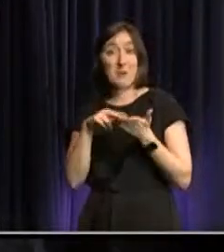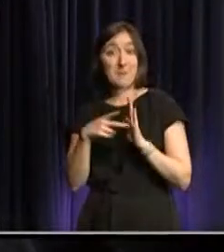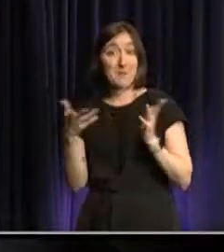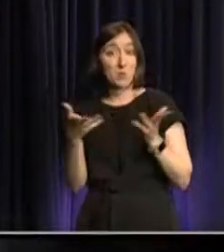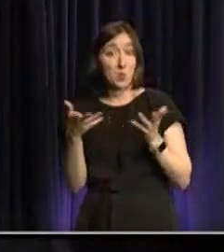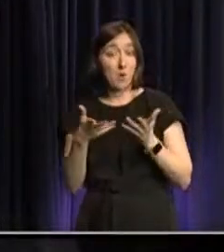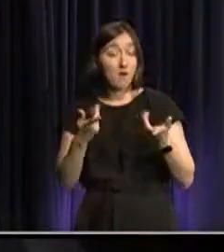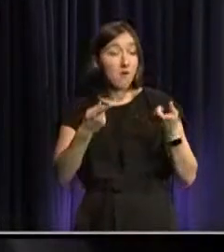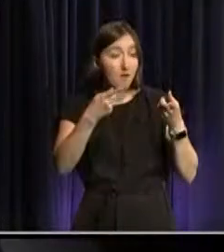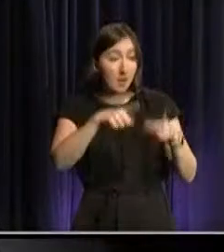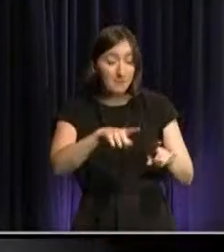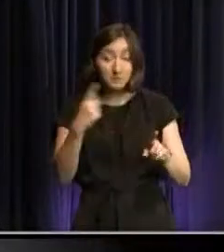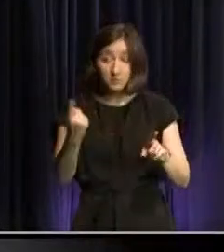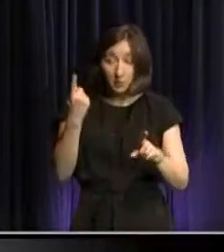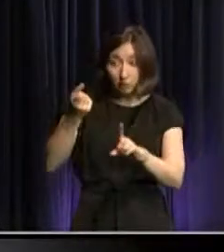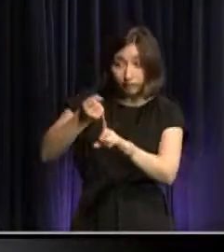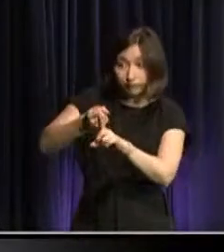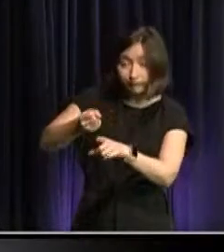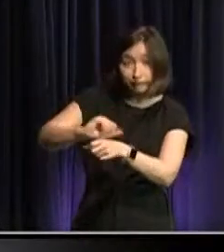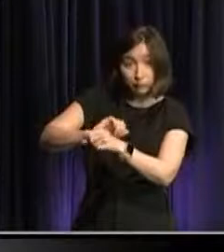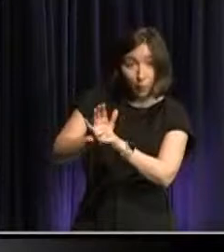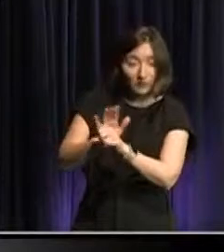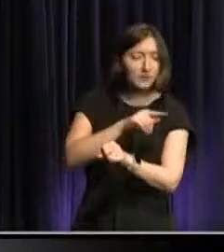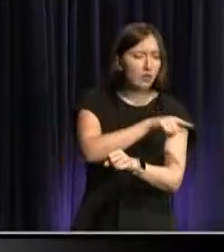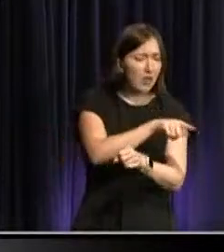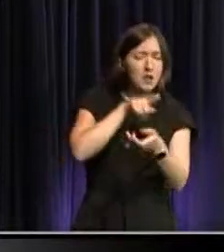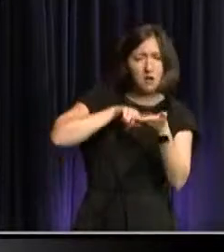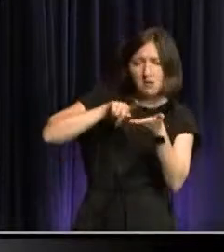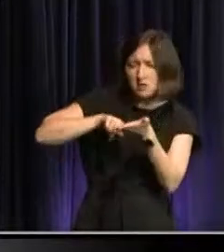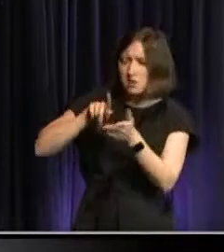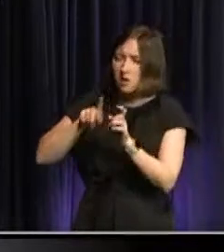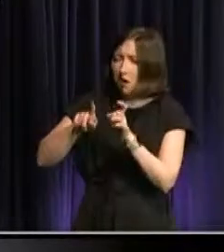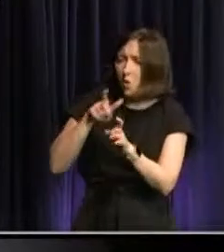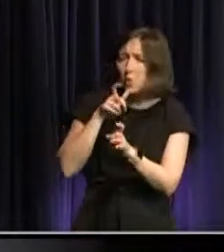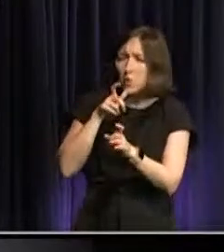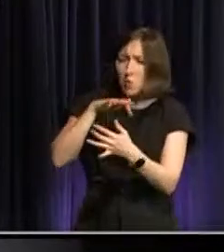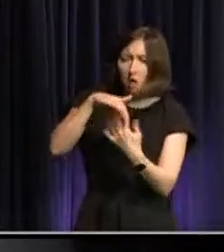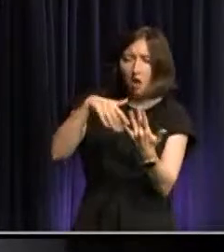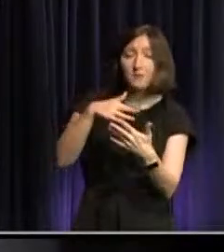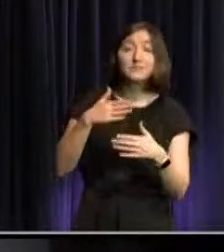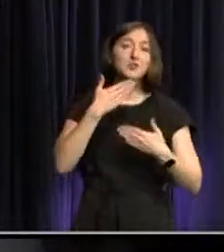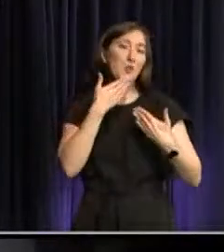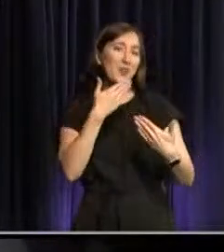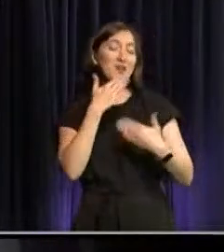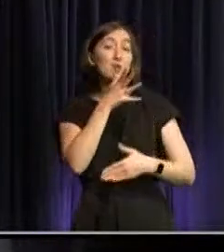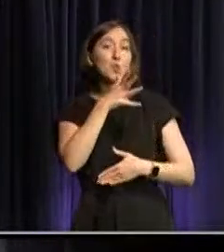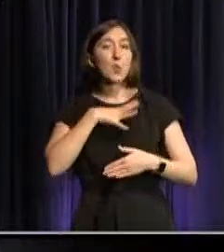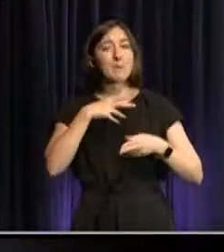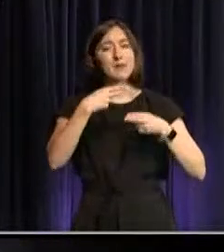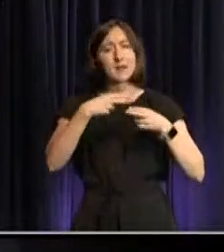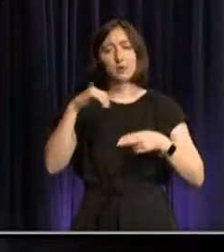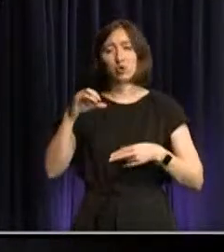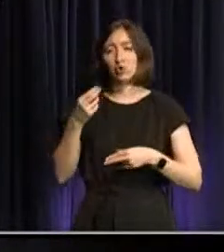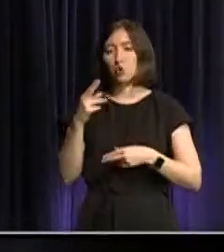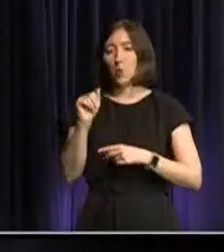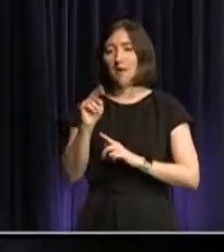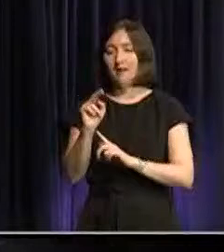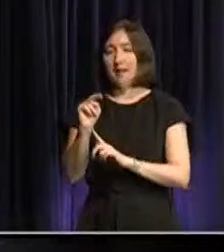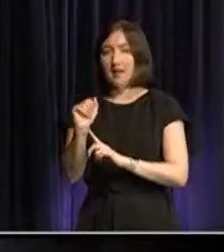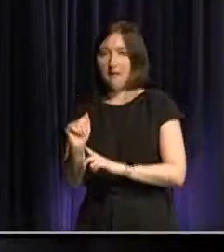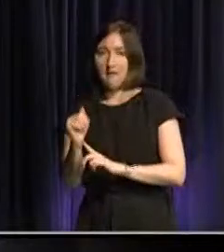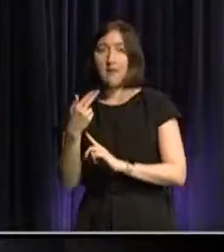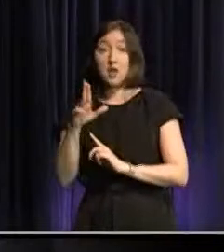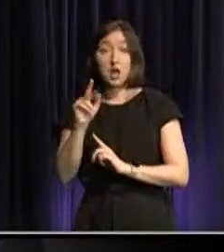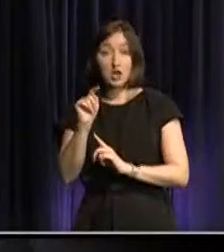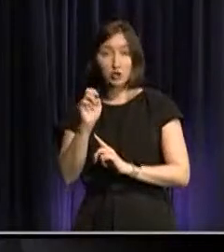sure they don't spread unnecessarily. So thank you to Johanna Hunter, who's been working remotely, and Brenda Maldonado,